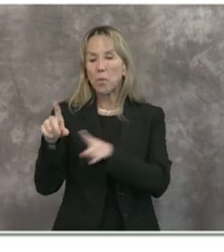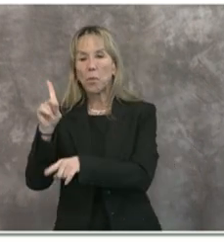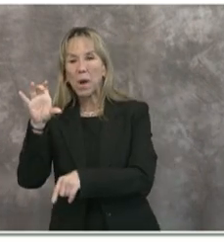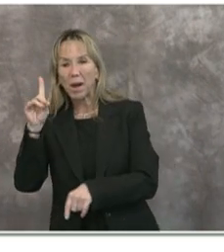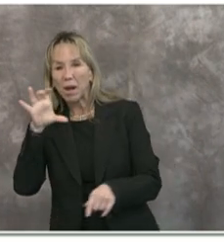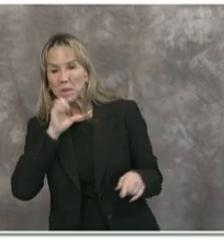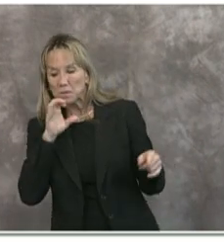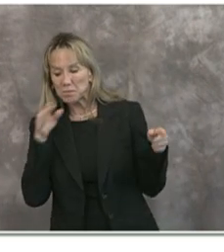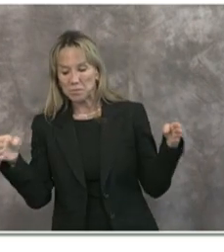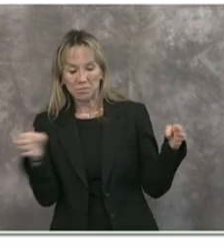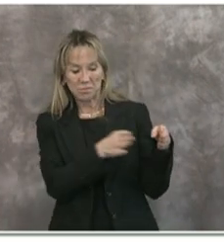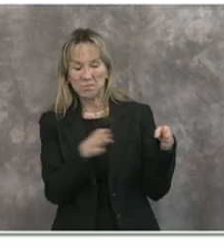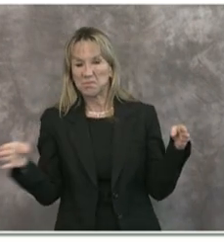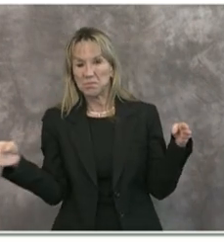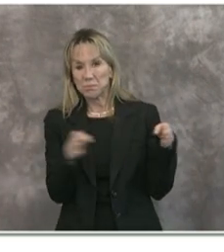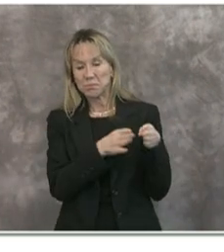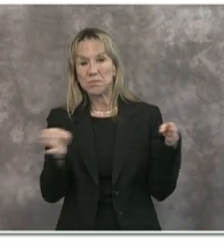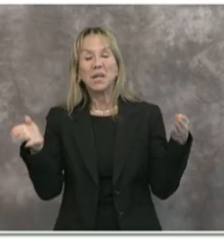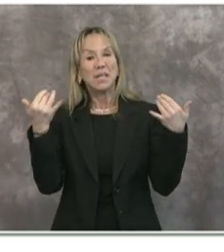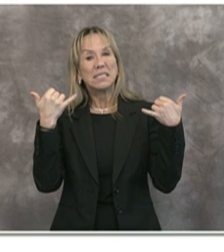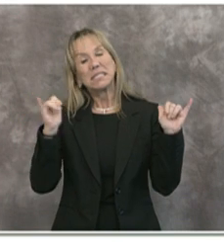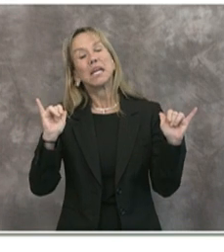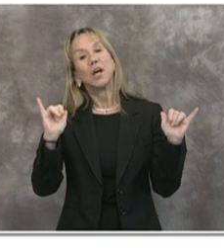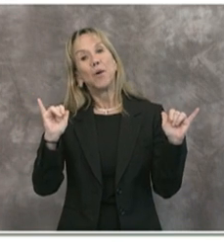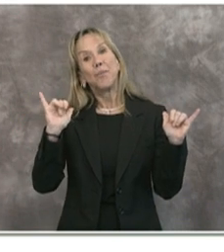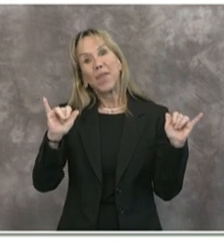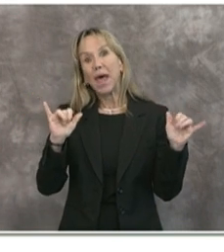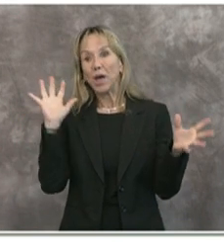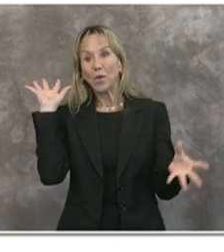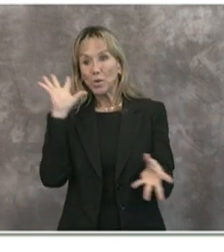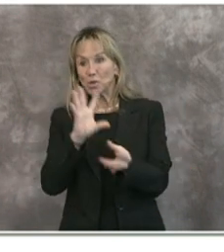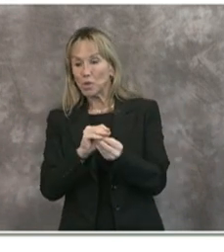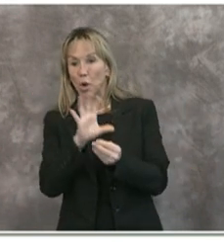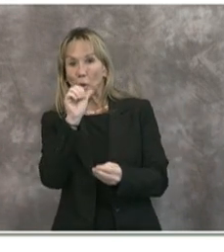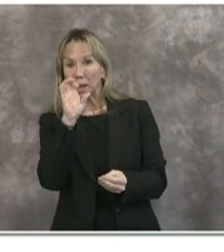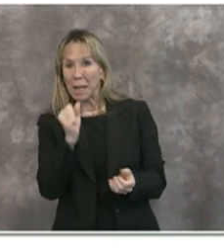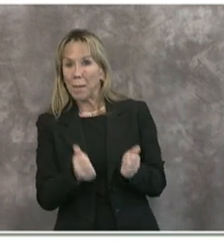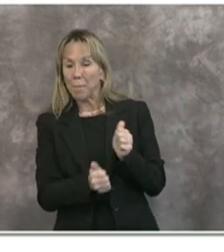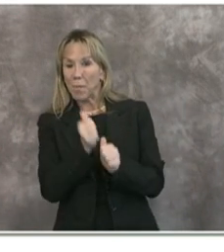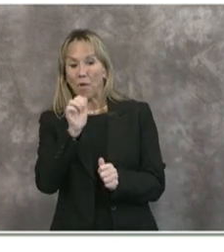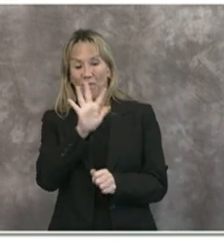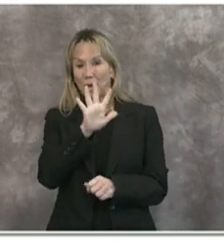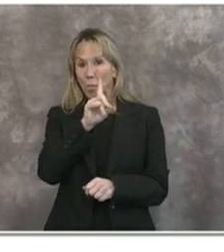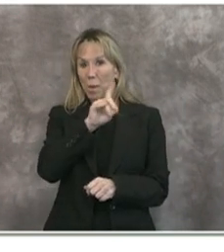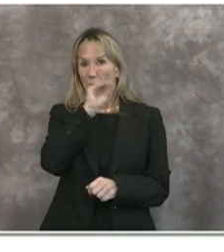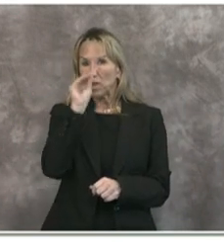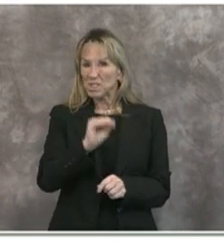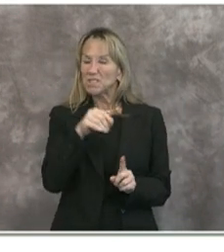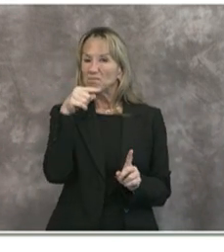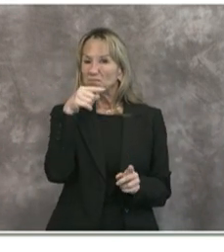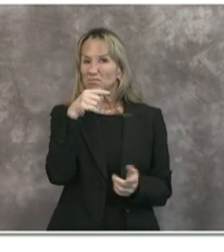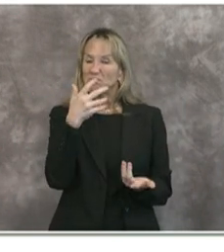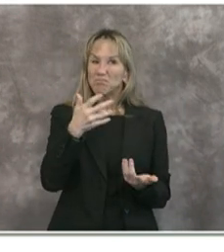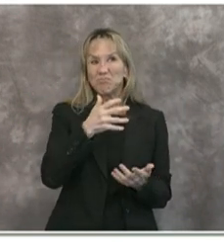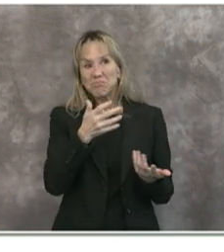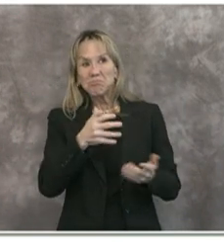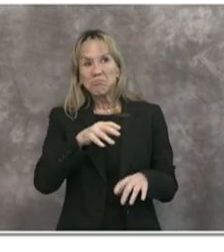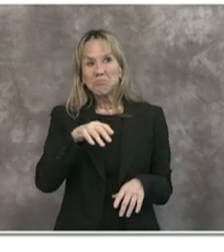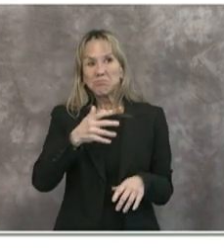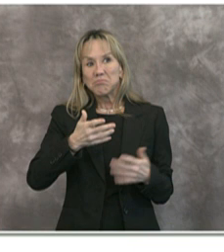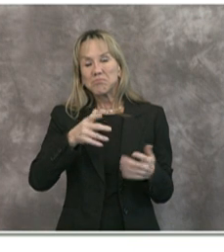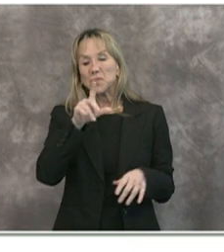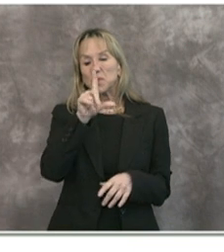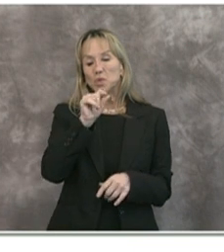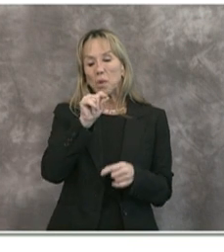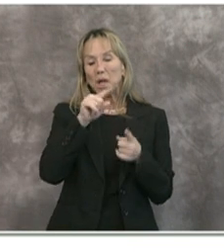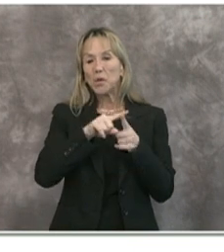100 years of age. We still have, of the total number of cases, 51% are 20 to 49